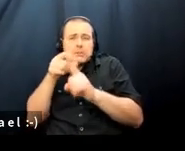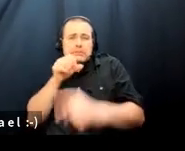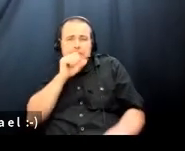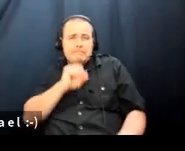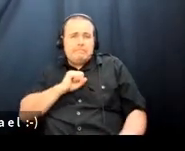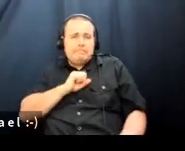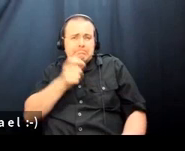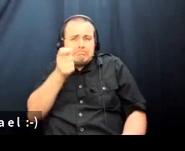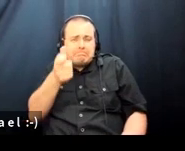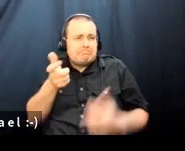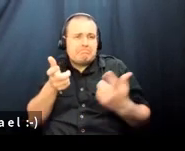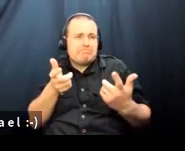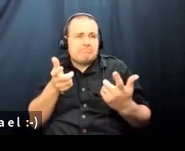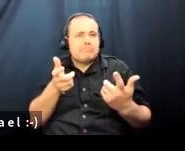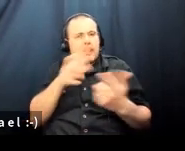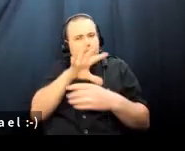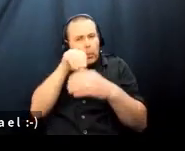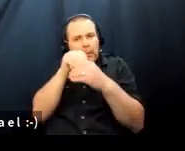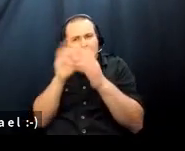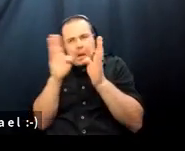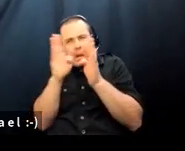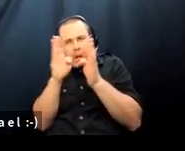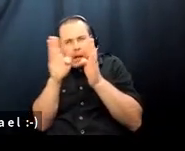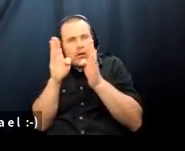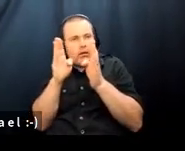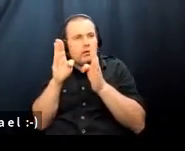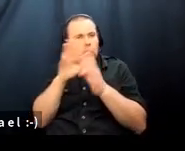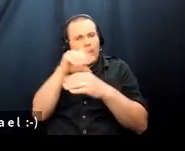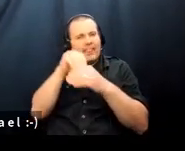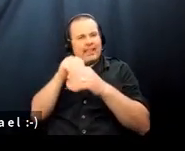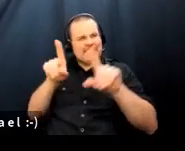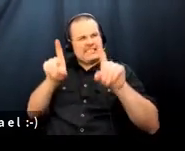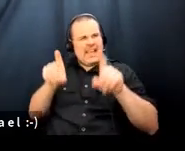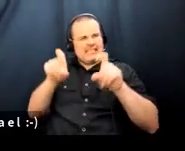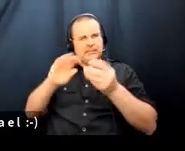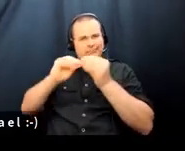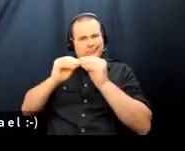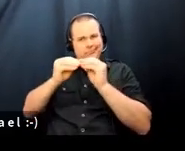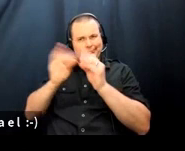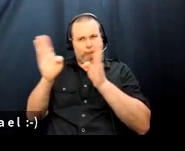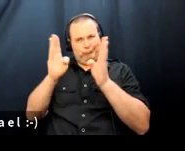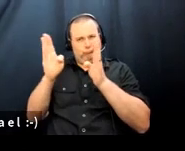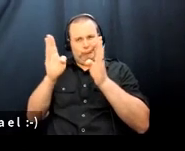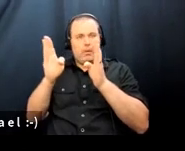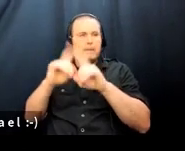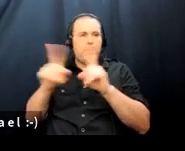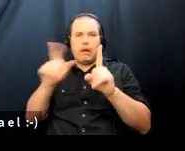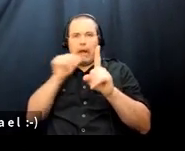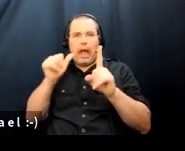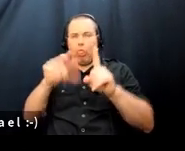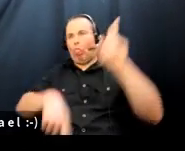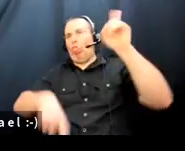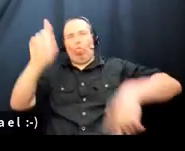which is within the test parameters, but they don't change by